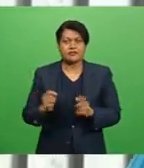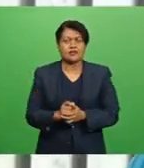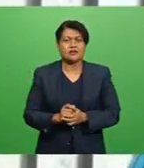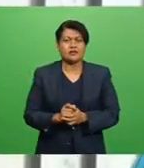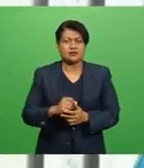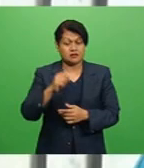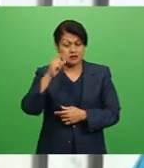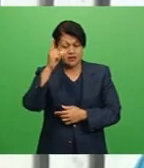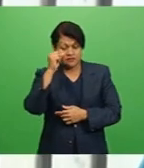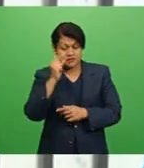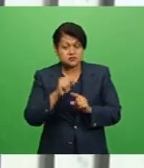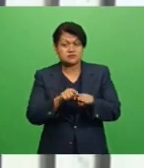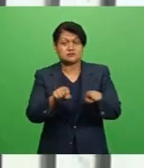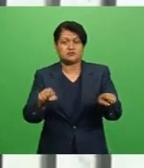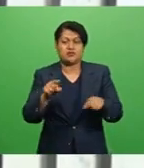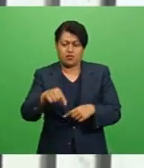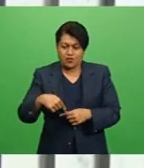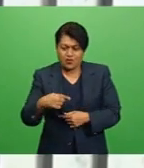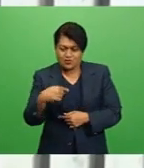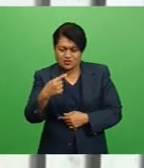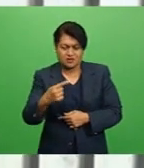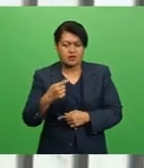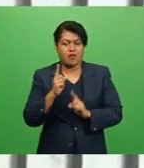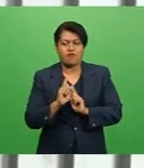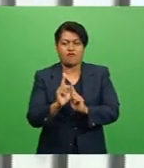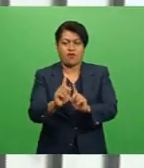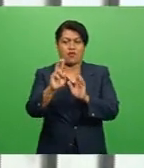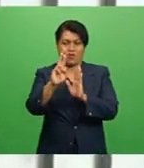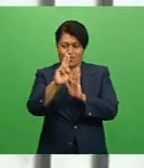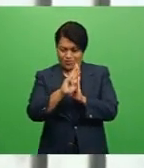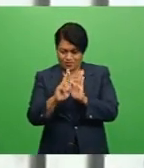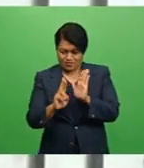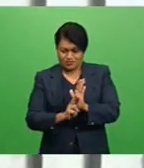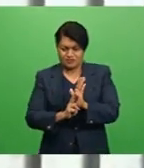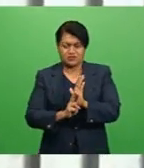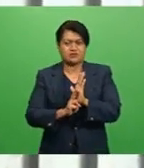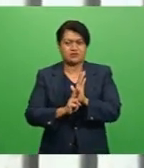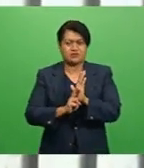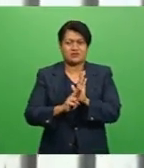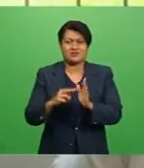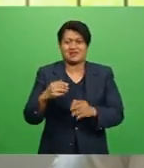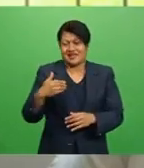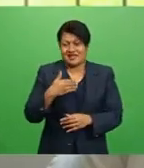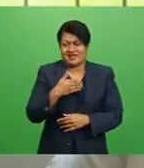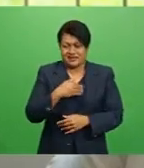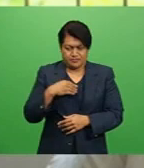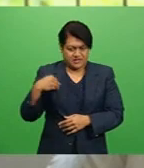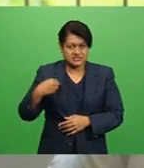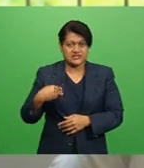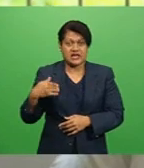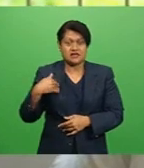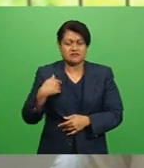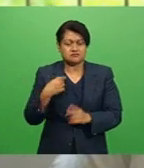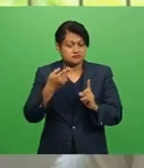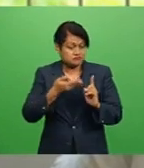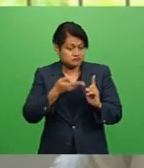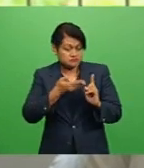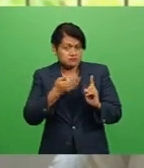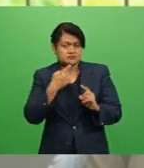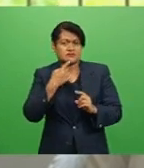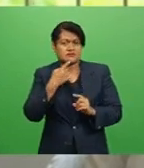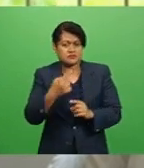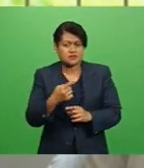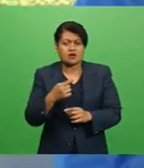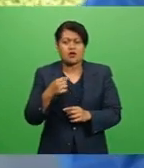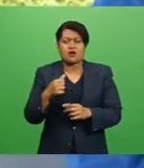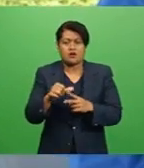Fijians must continue adhering to the COVID-19 safety measures given by the health minister. Dr. Wangainambete also